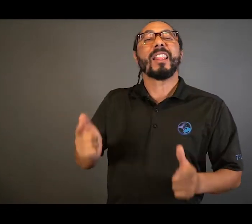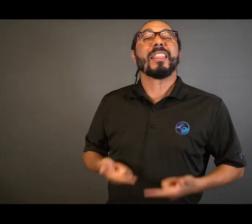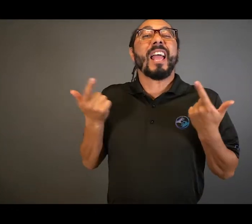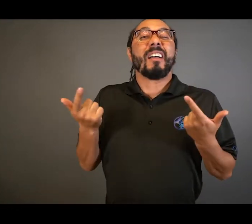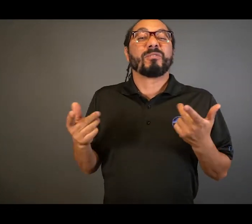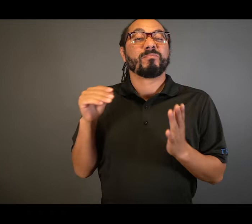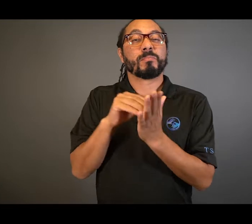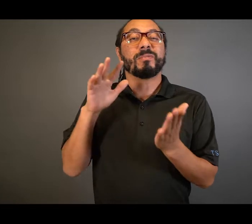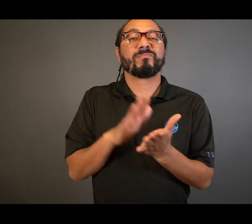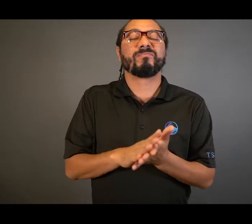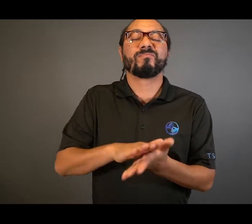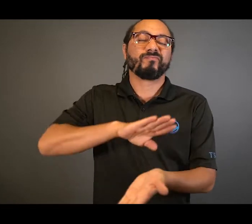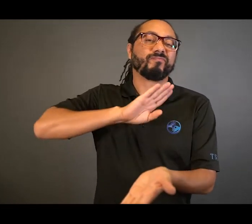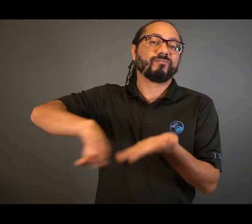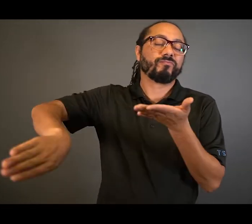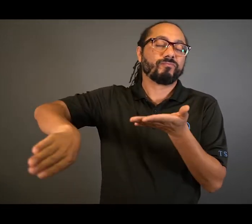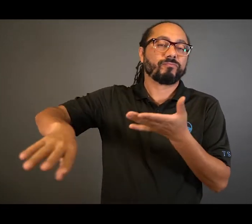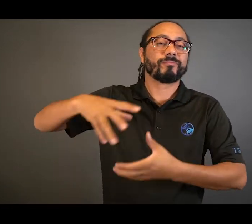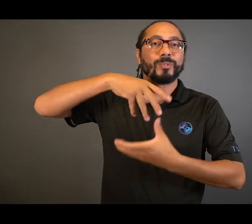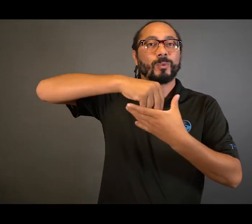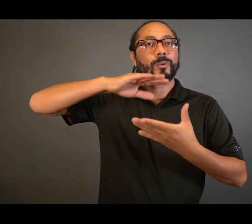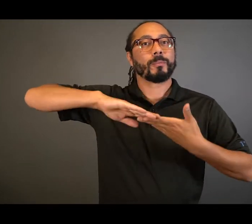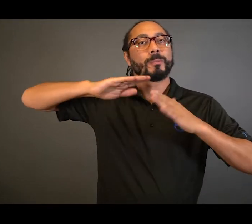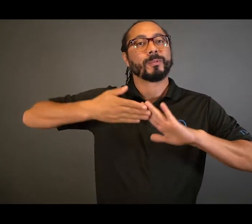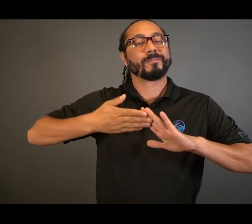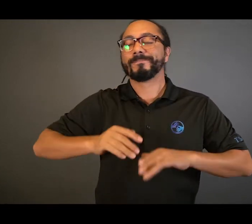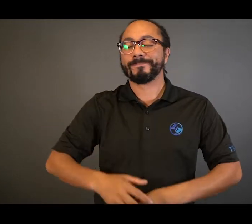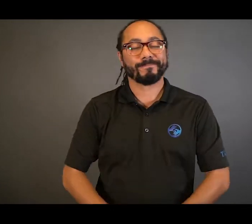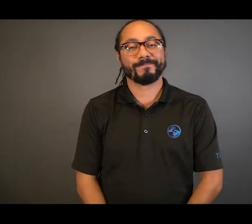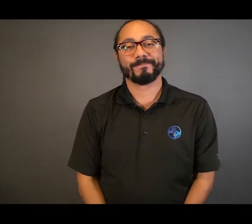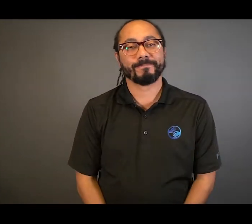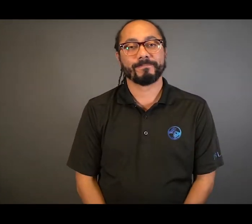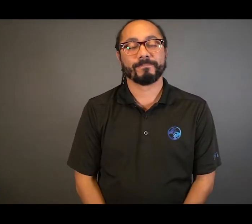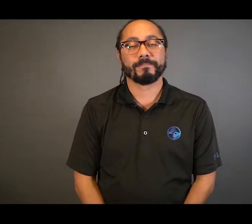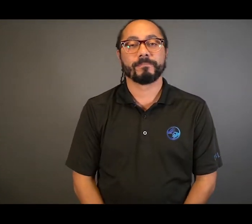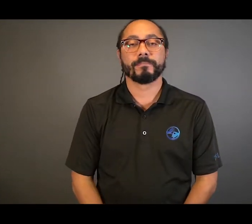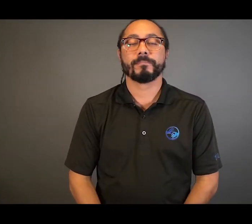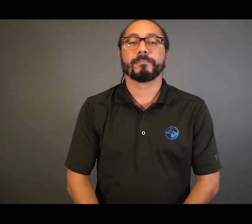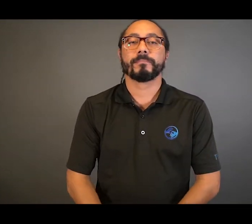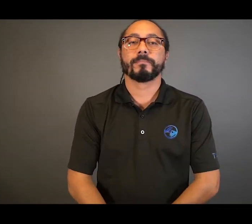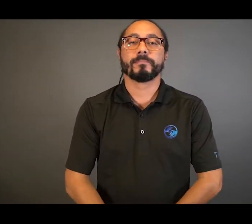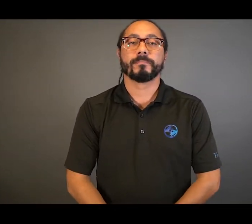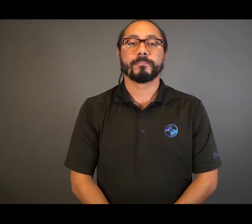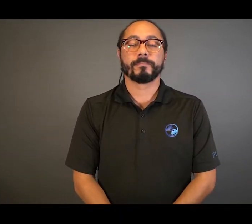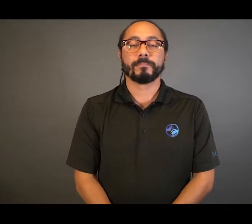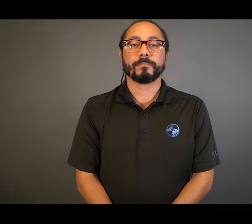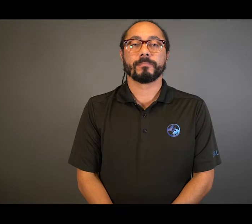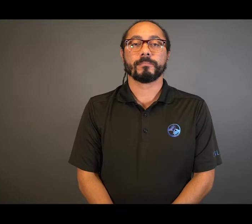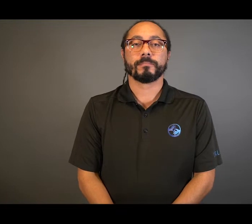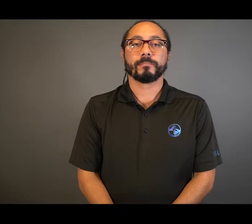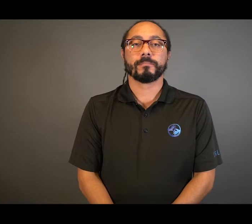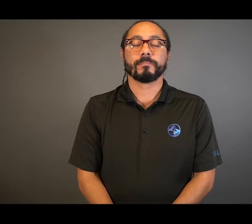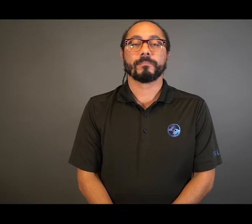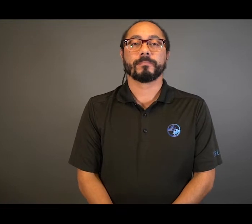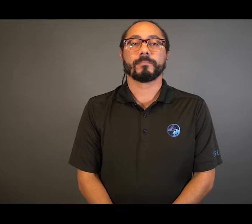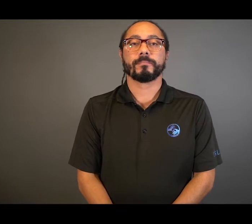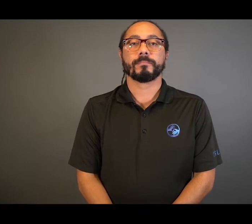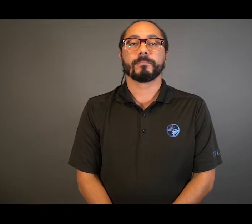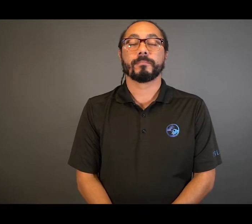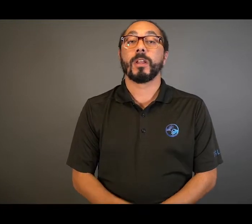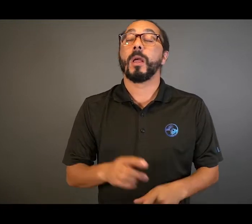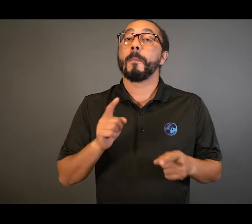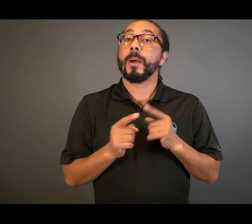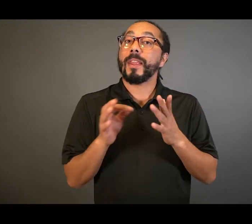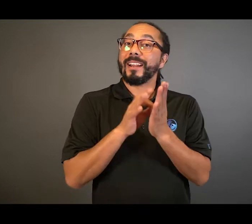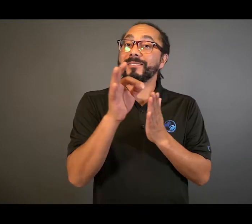did not consider their lives worth counting as part of the larger community. A metal-tipped cane leans against a table. What